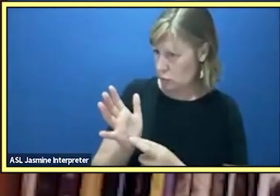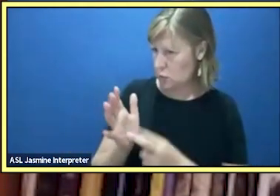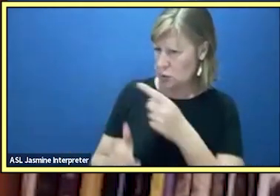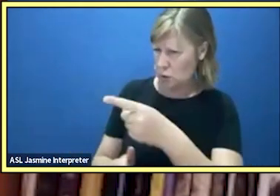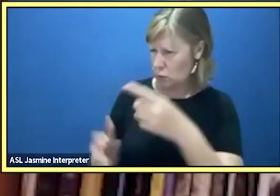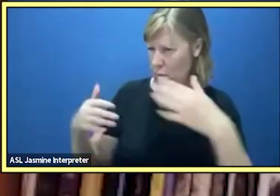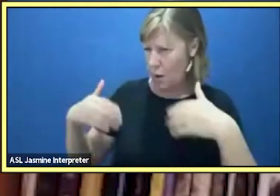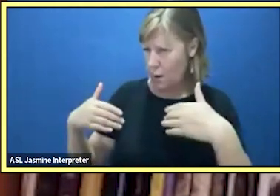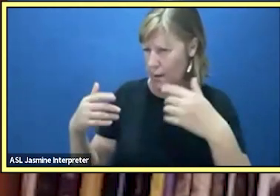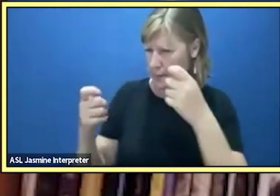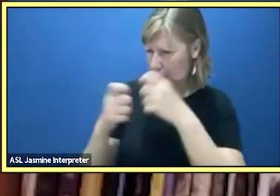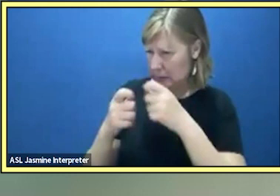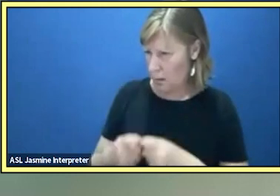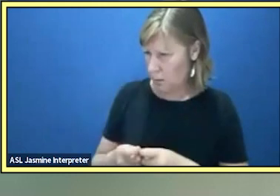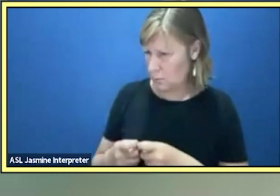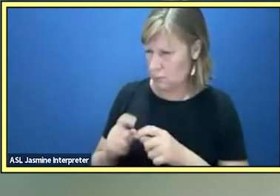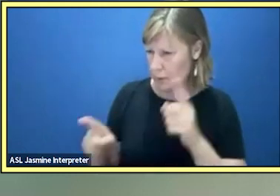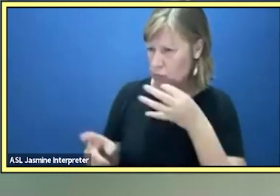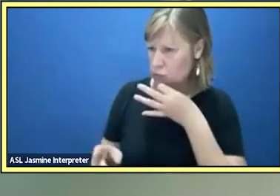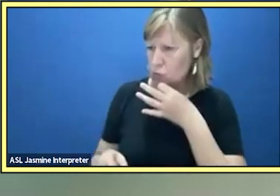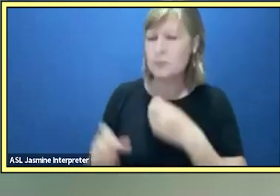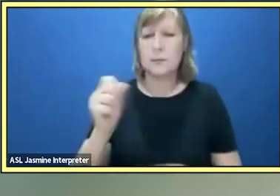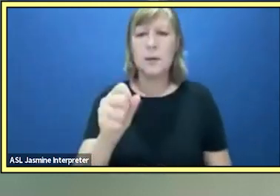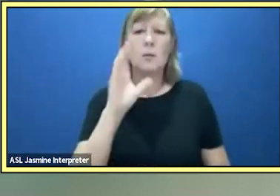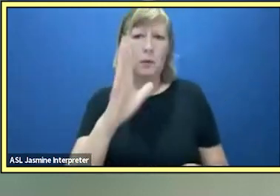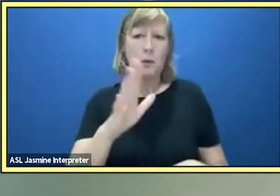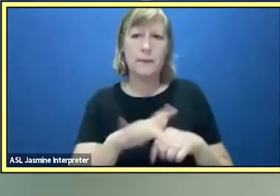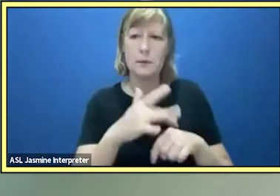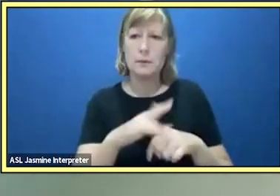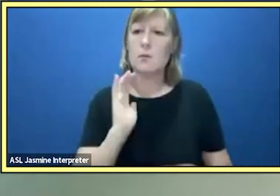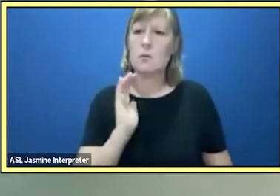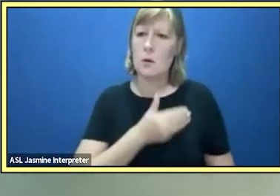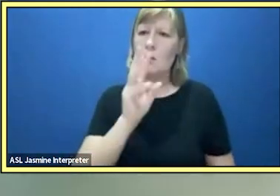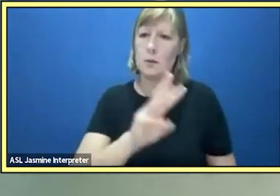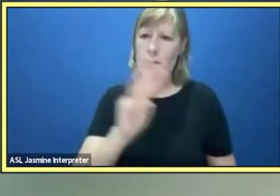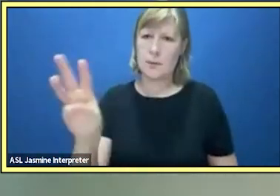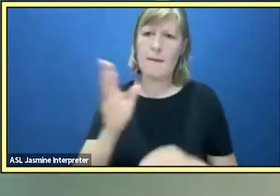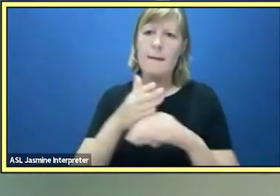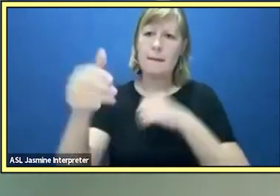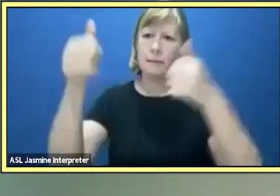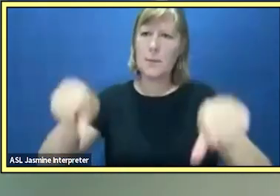details yet, but you will soon. Yep, and it'll be available on our website as well, once we post that.